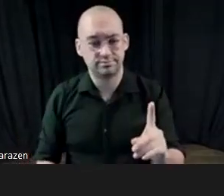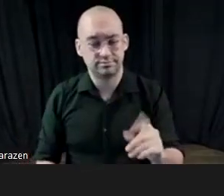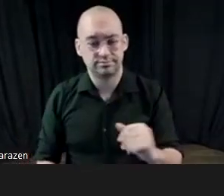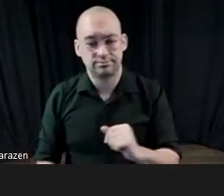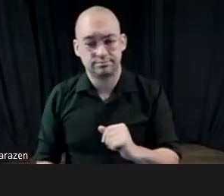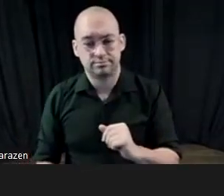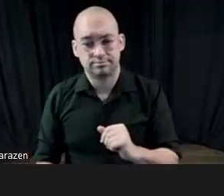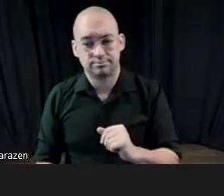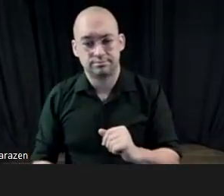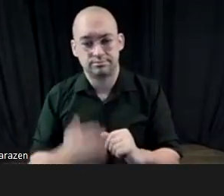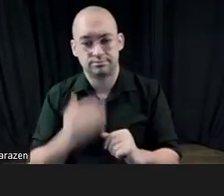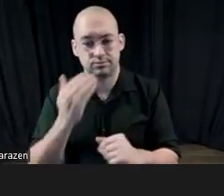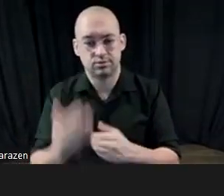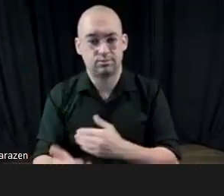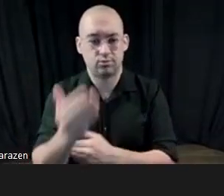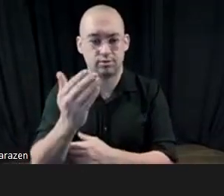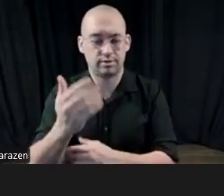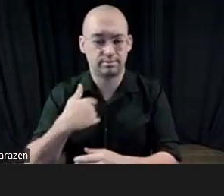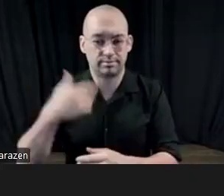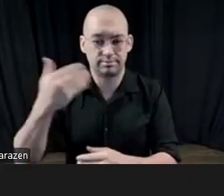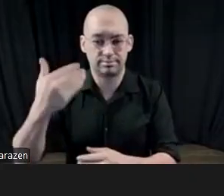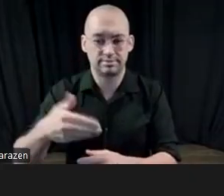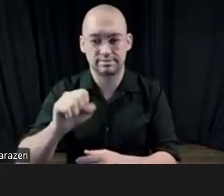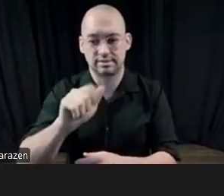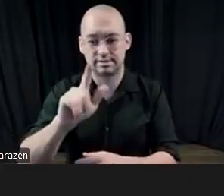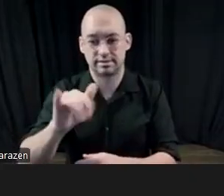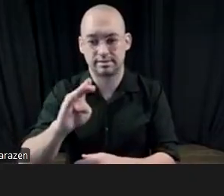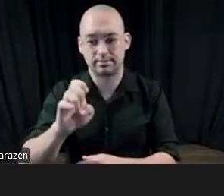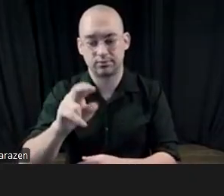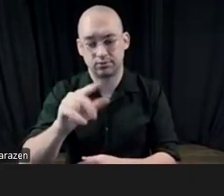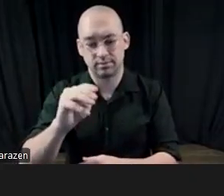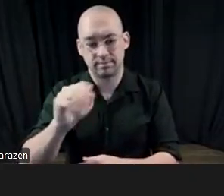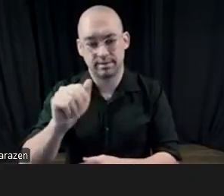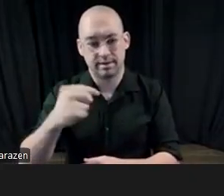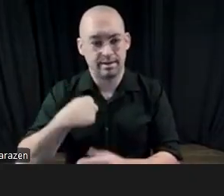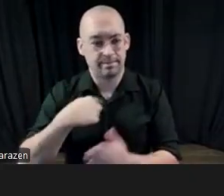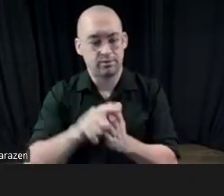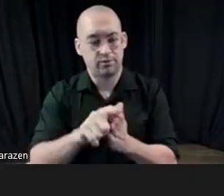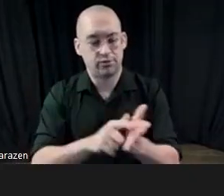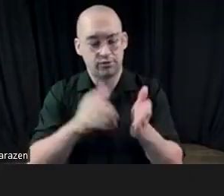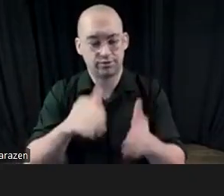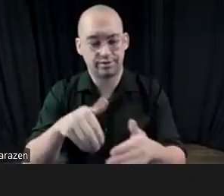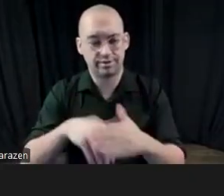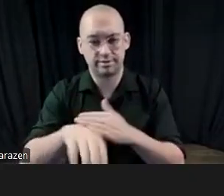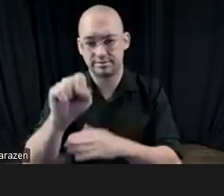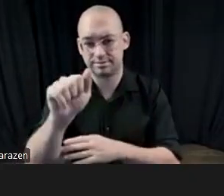Good morning. I'm Sally Bergman. I am an attorney in San Mateo,